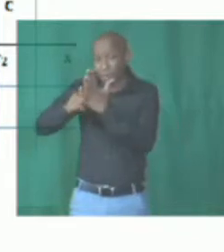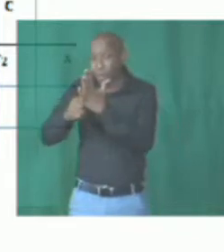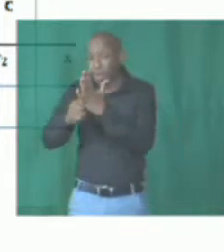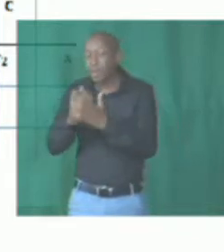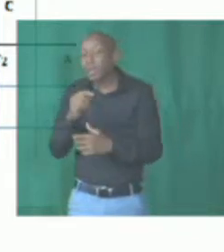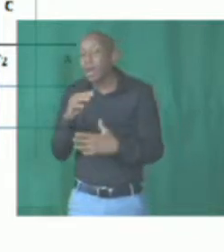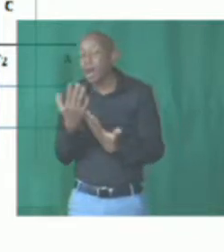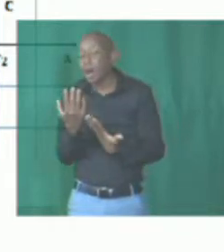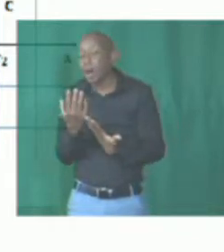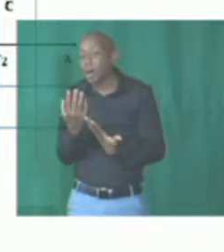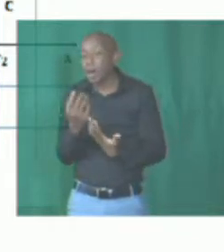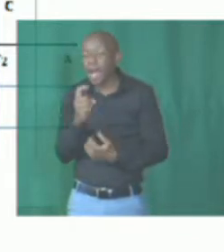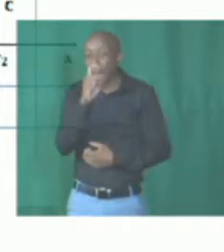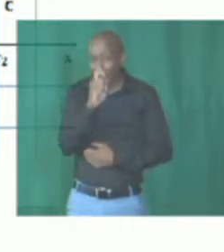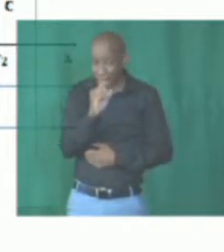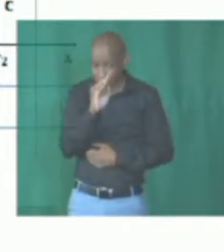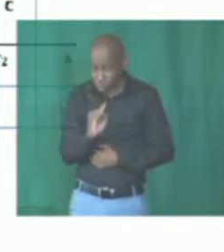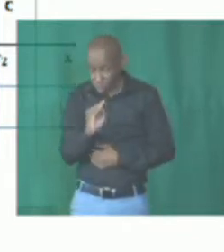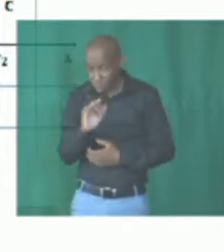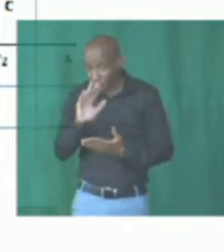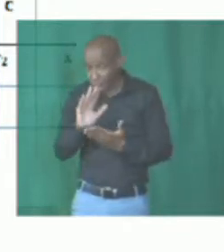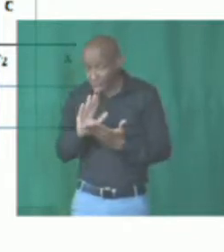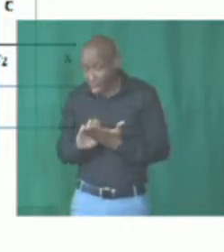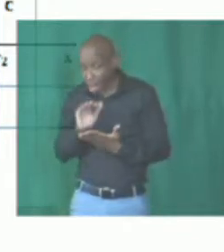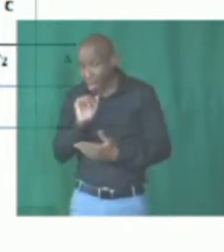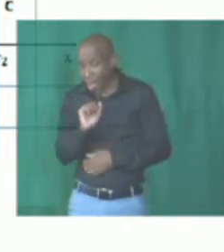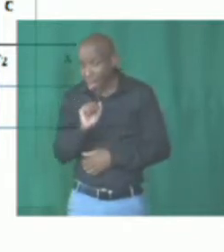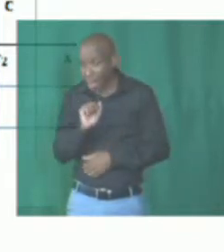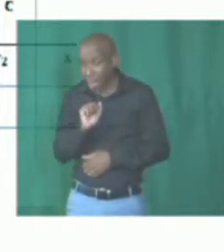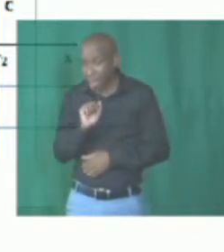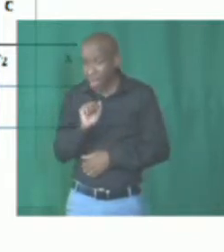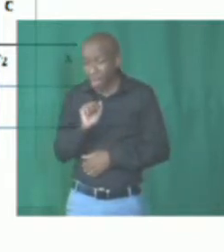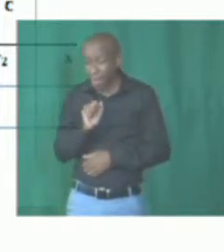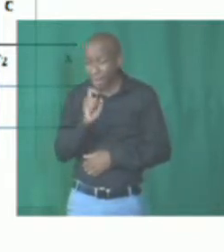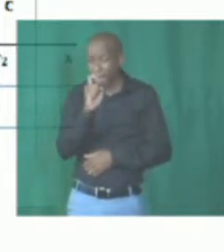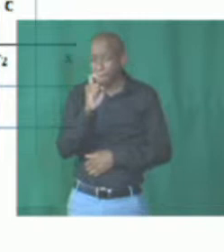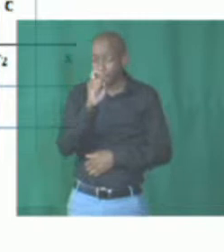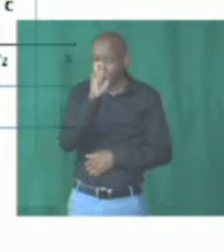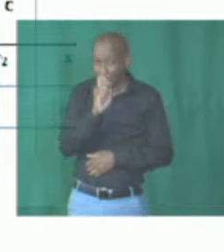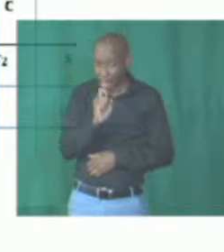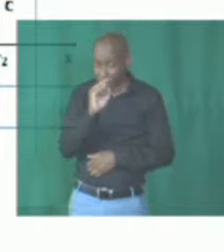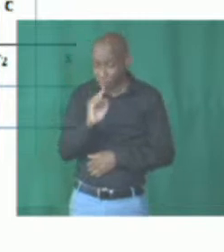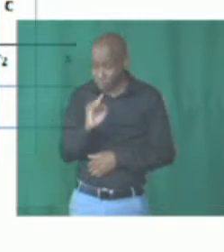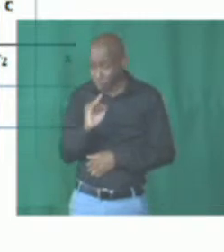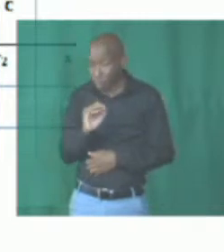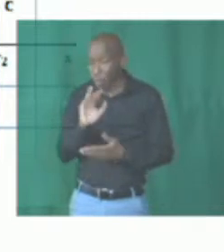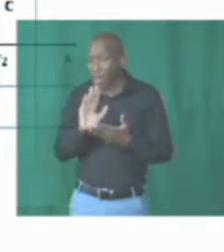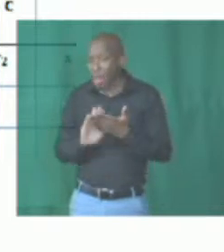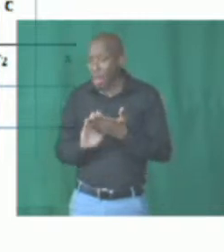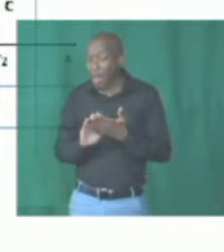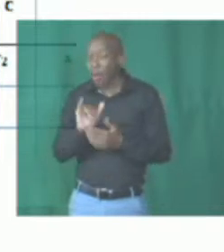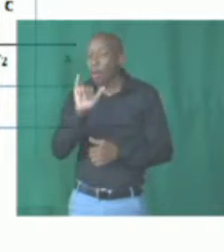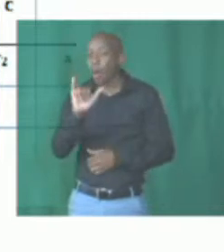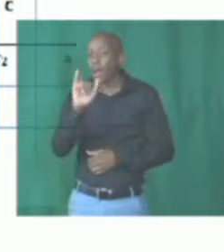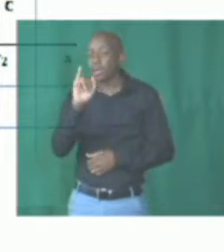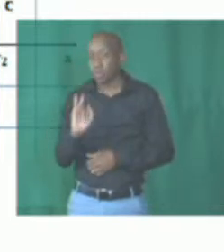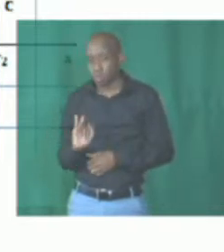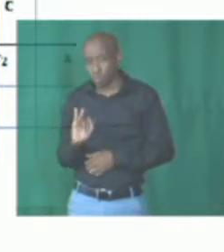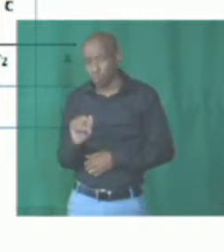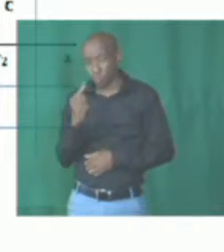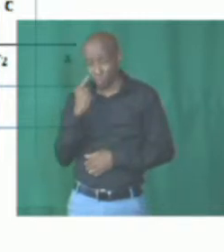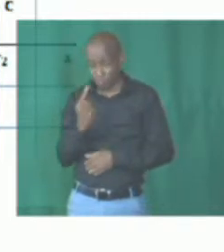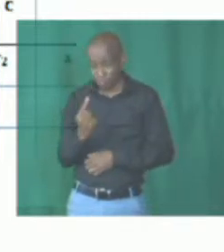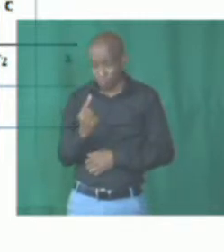B as what? As x2. Let me remove this. This our P as x2, y2.